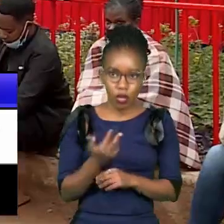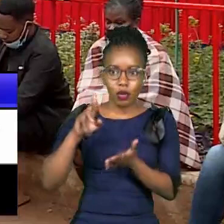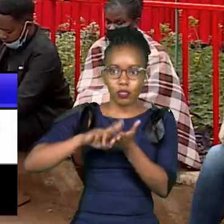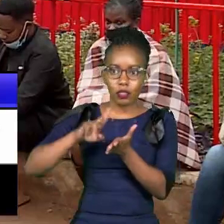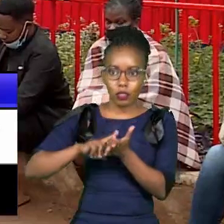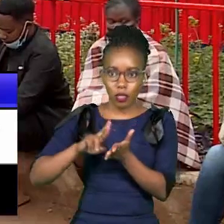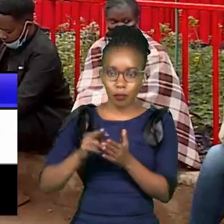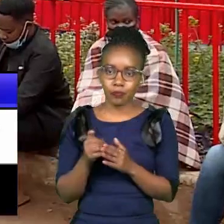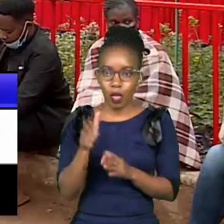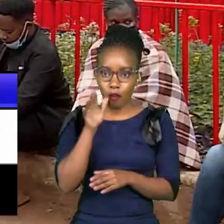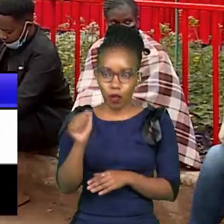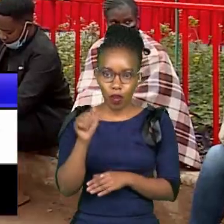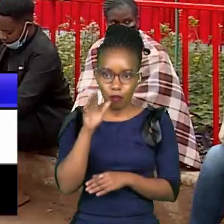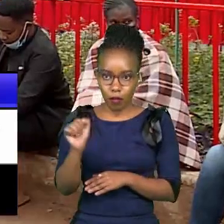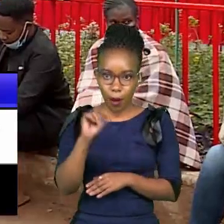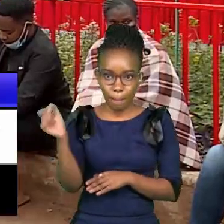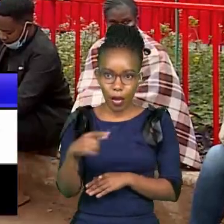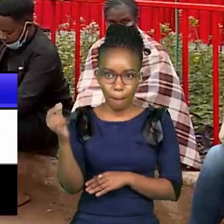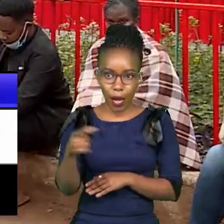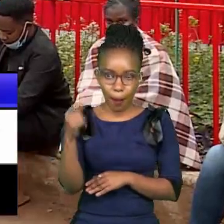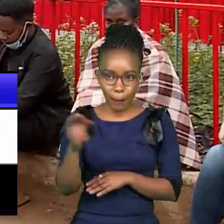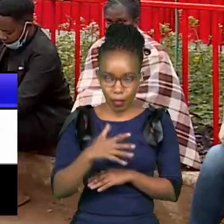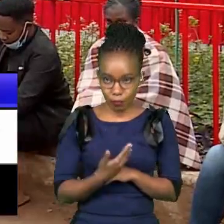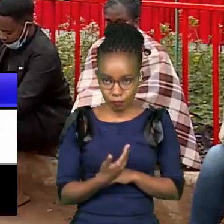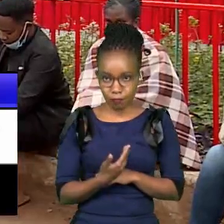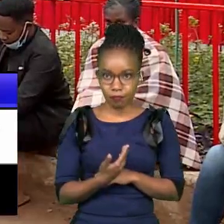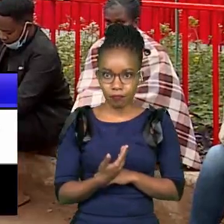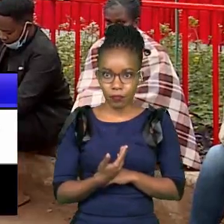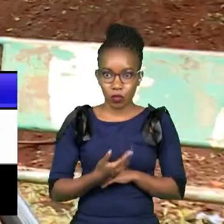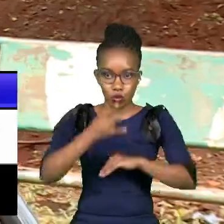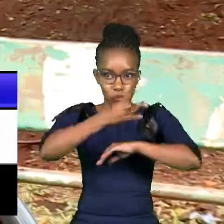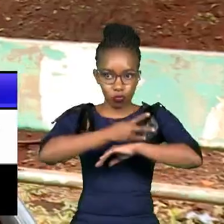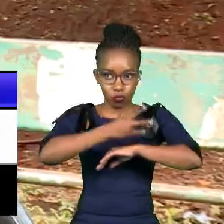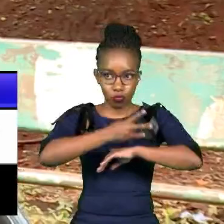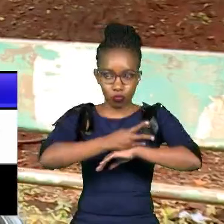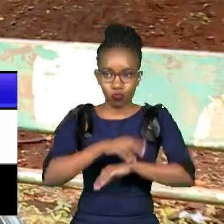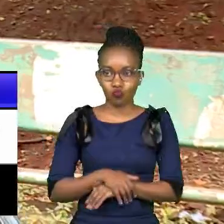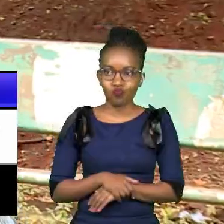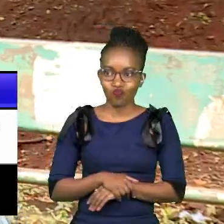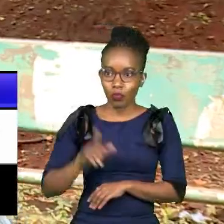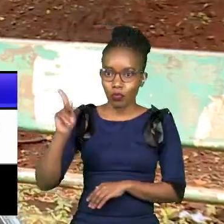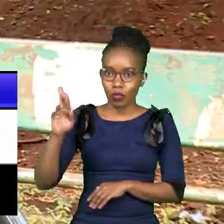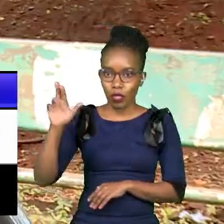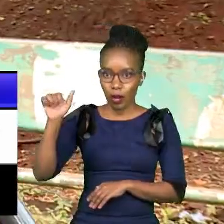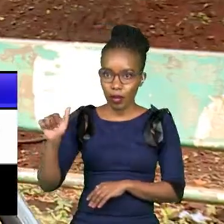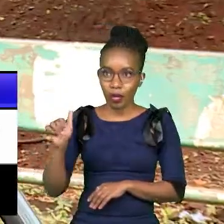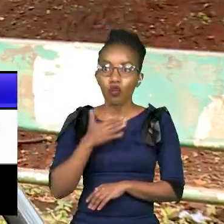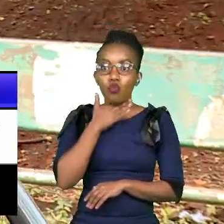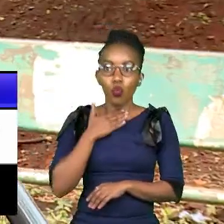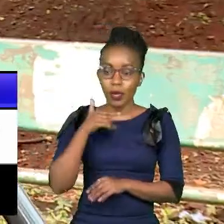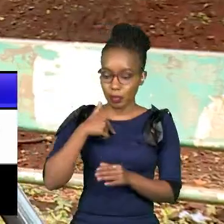and contribute 500 shillings per month to the primary state insurer. Bill returns in KRA, but wanataka nitoe